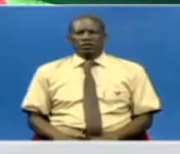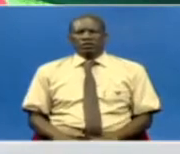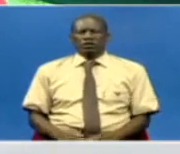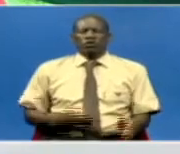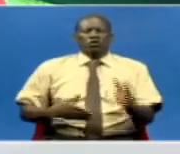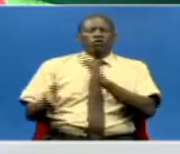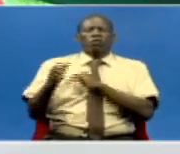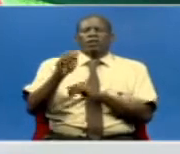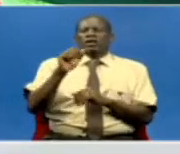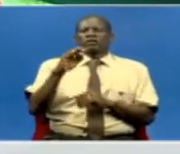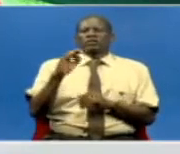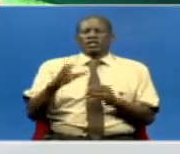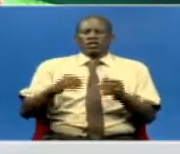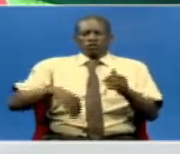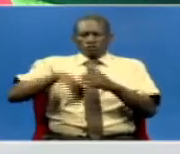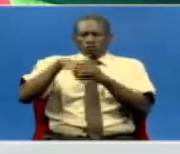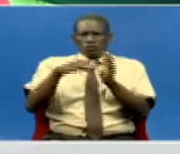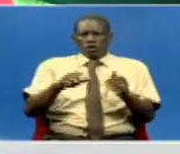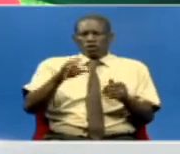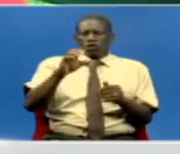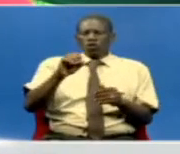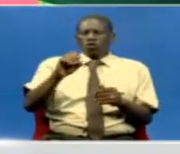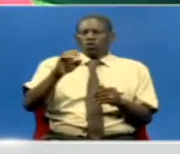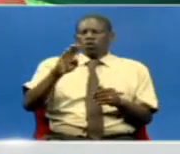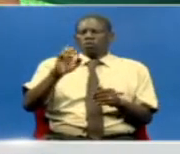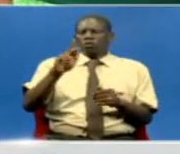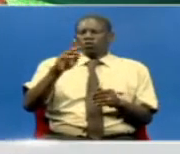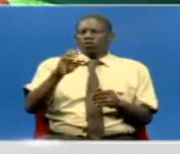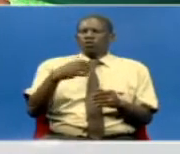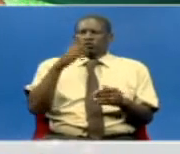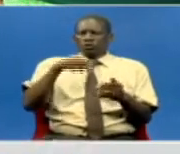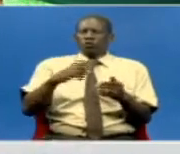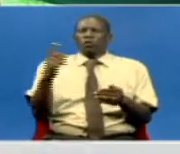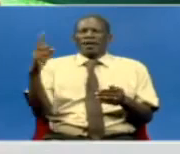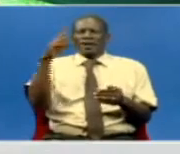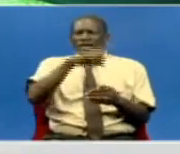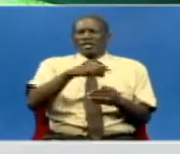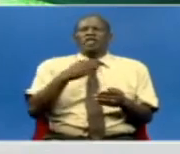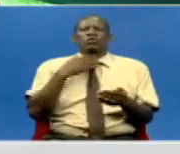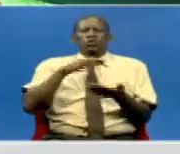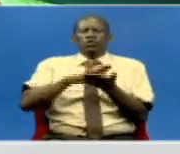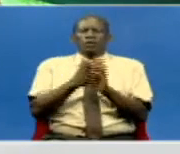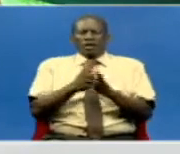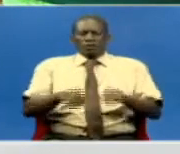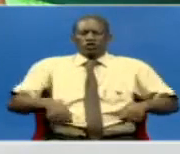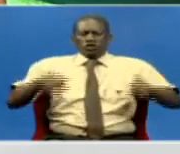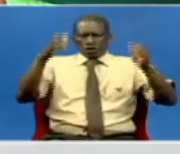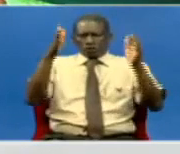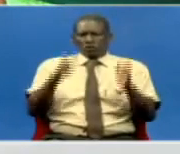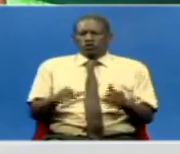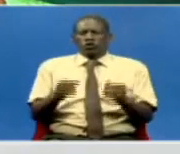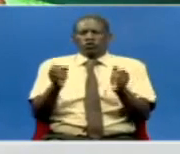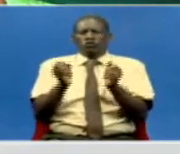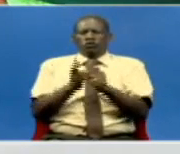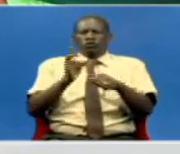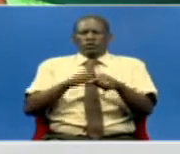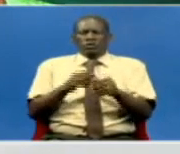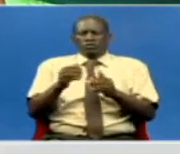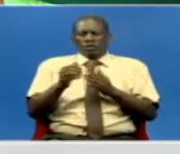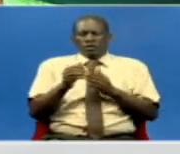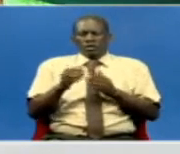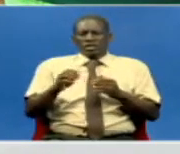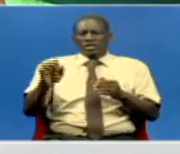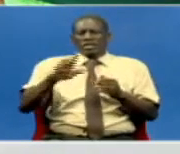Former AFC Leopards player Omboko Milemba says one day he intends to become the chairman of the 12-time league